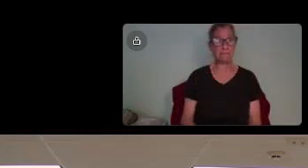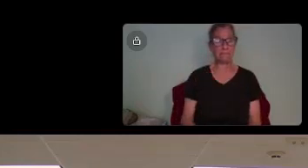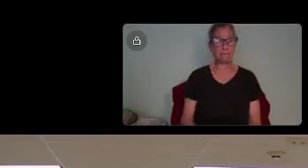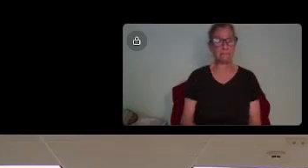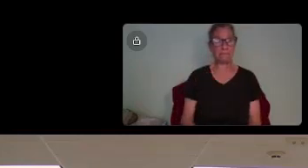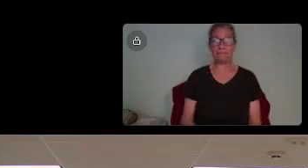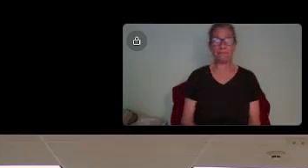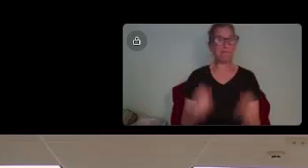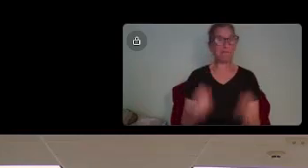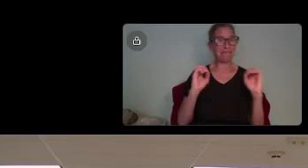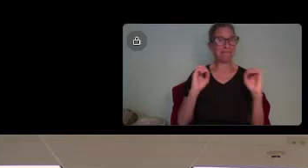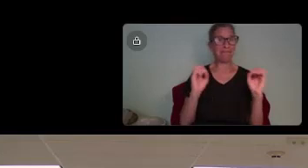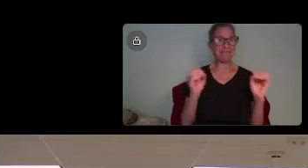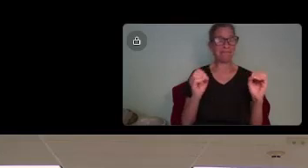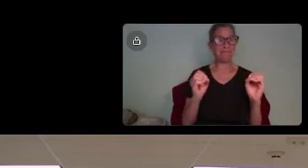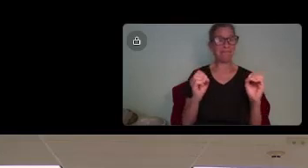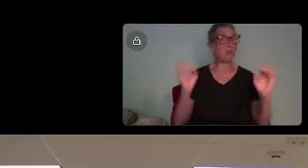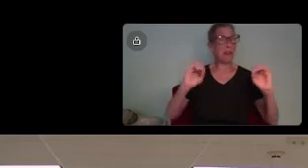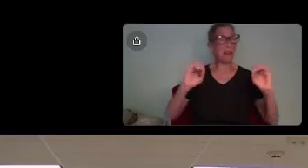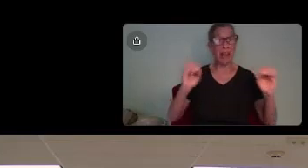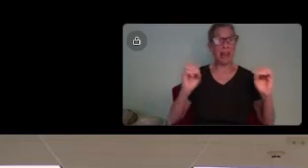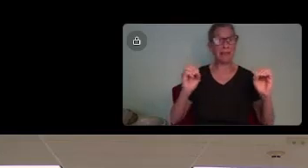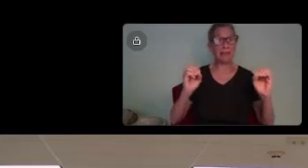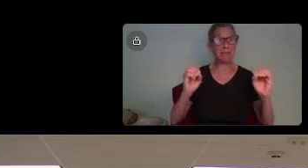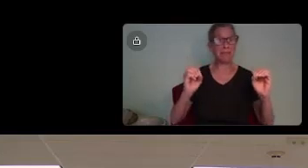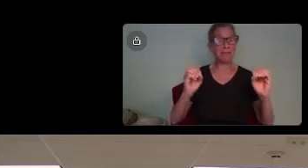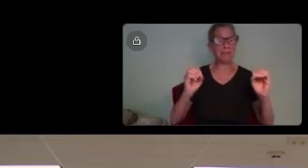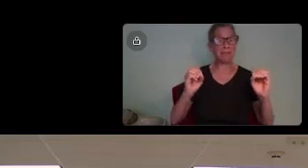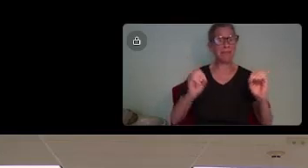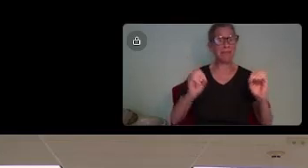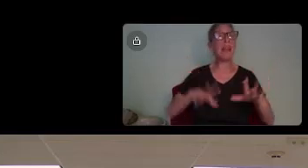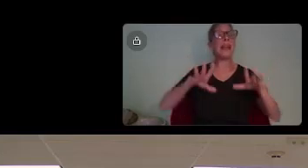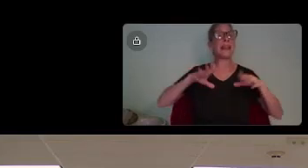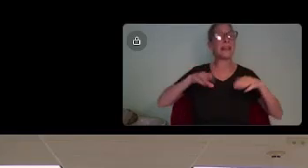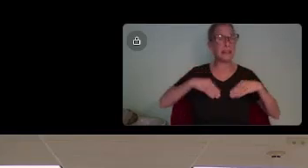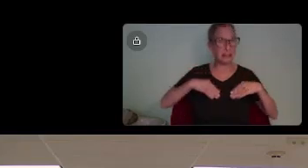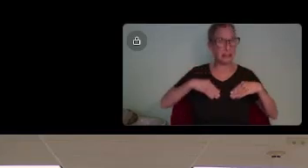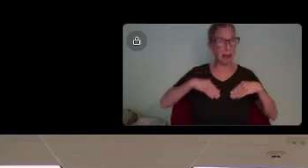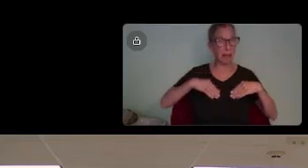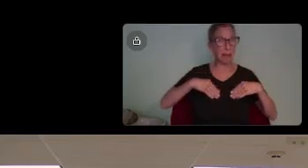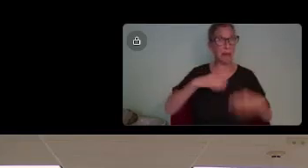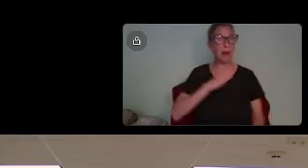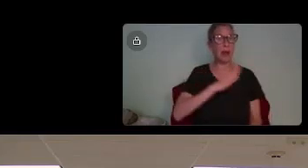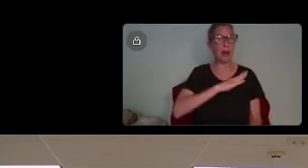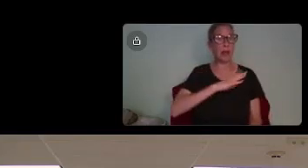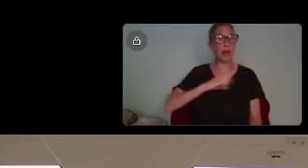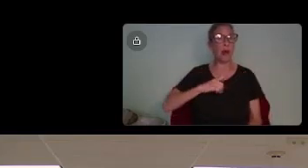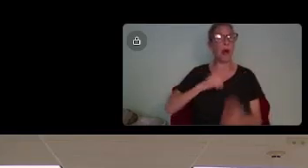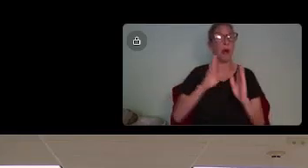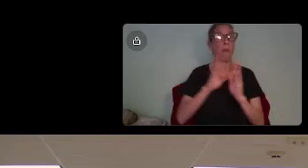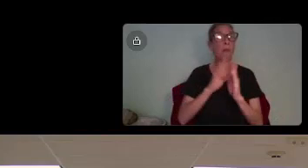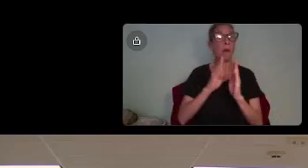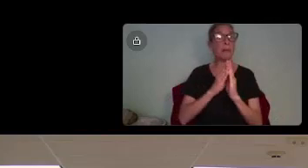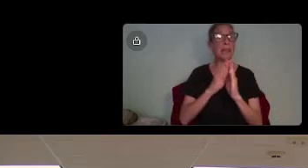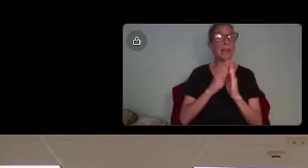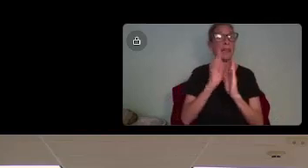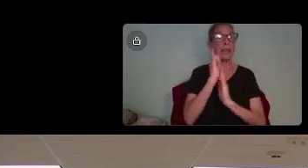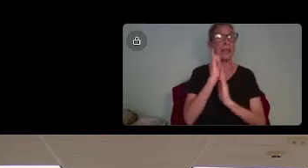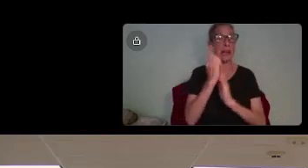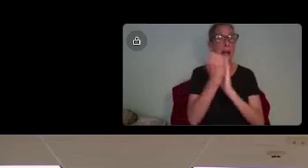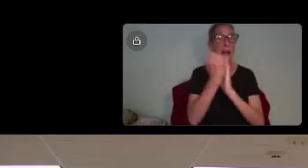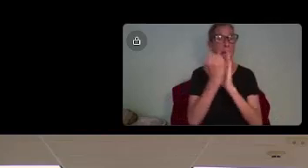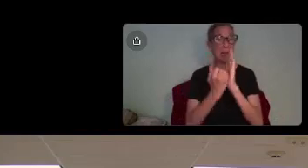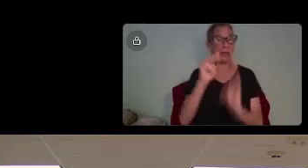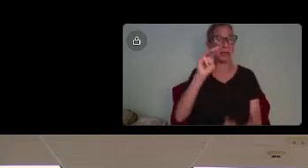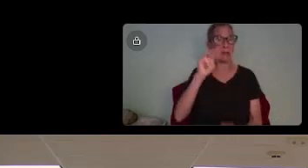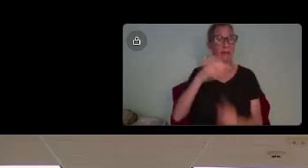Okay, seeing and hearing none, is there a motion to accept the board meeting minutes for the month of May? Yes, Madam Chair, Board Member Delan,